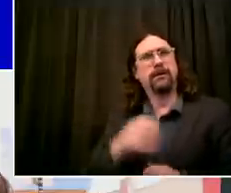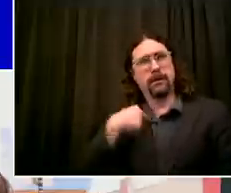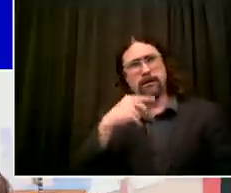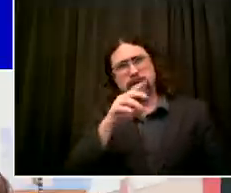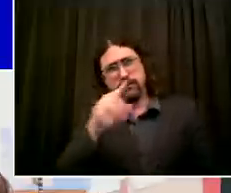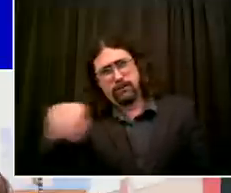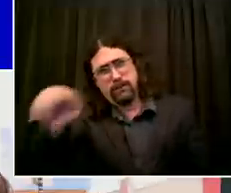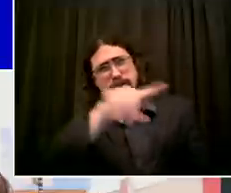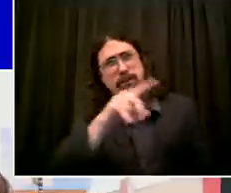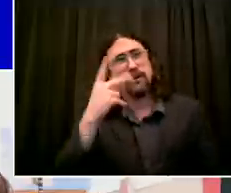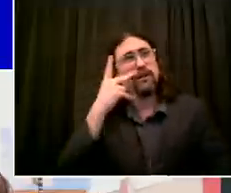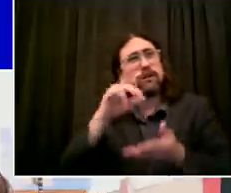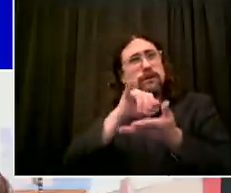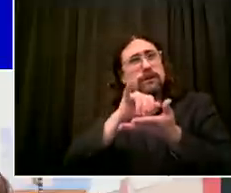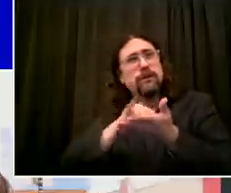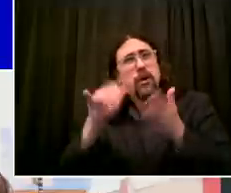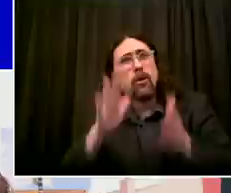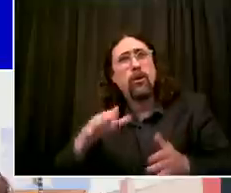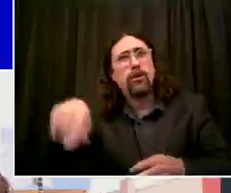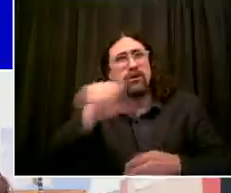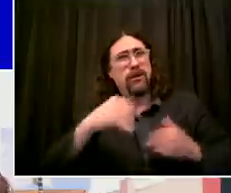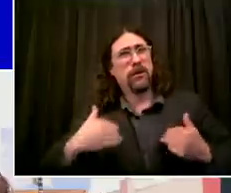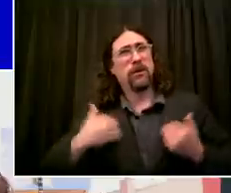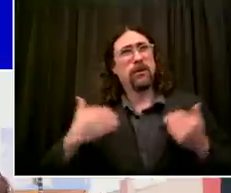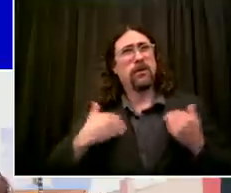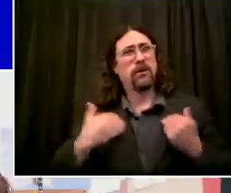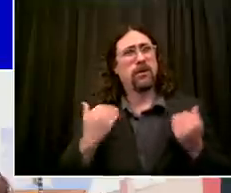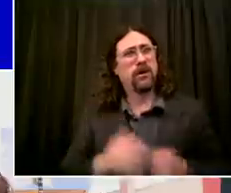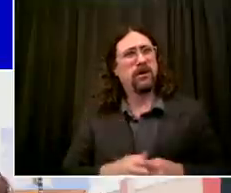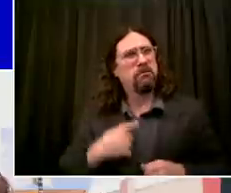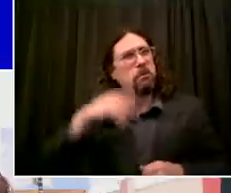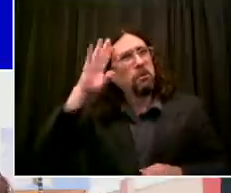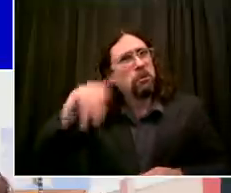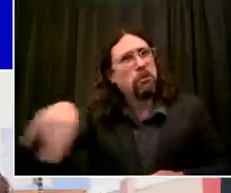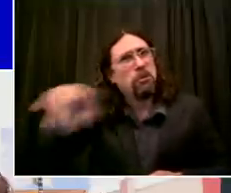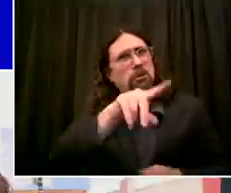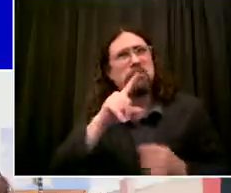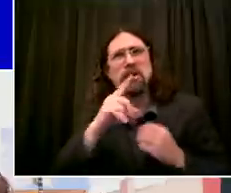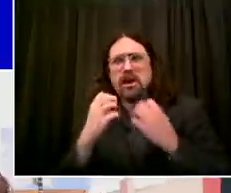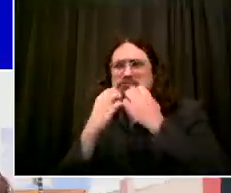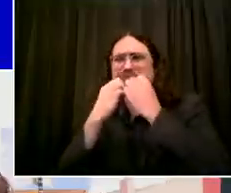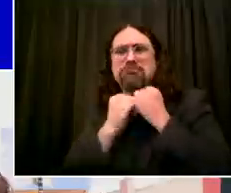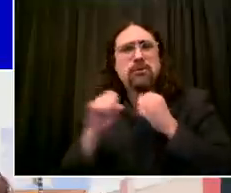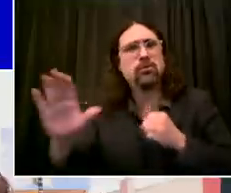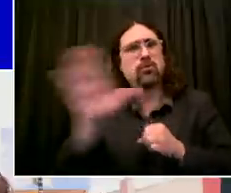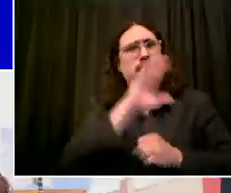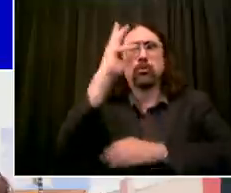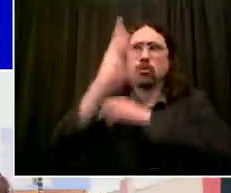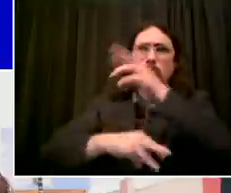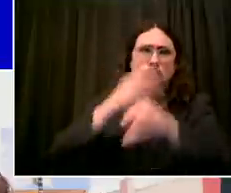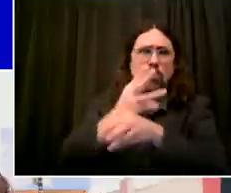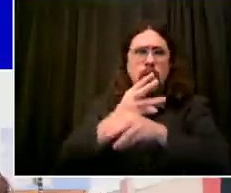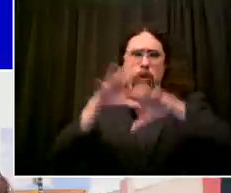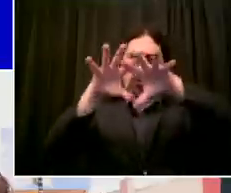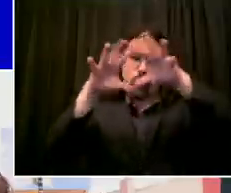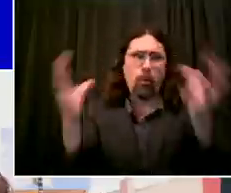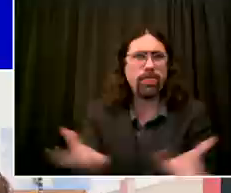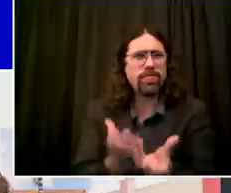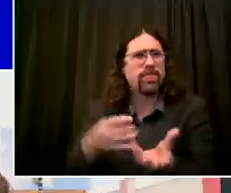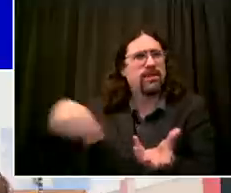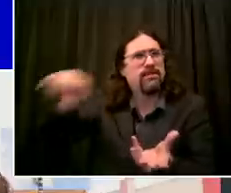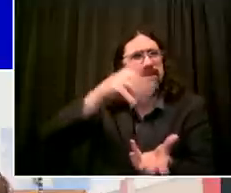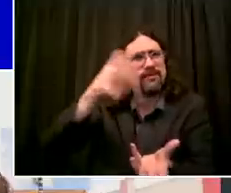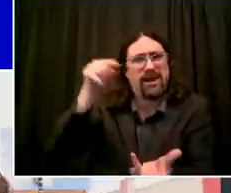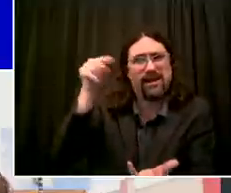you. Thank you to these young people in the Bronx who wanted to create something positive even in the midst of